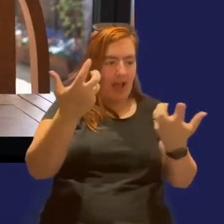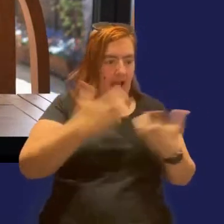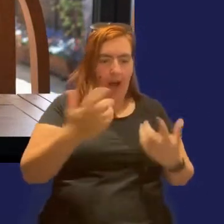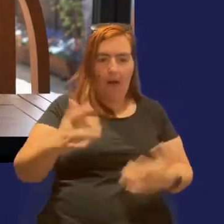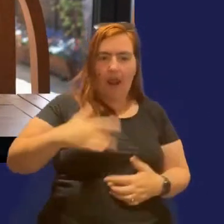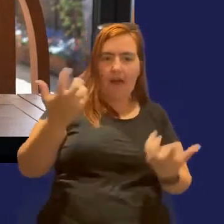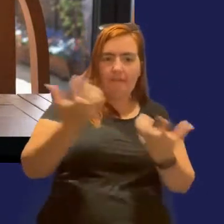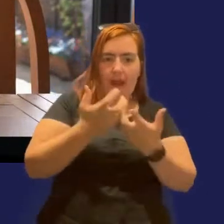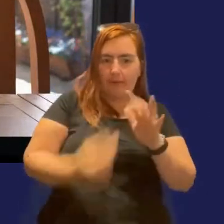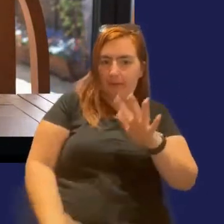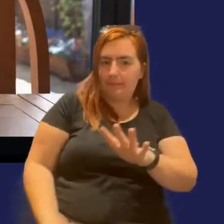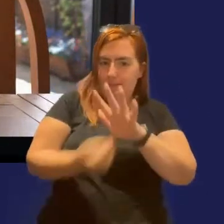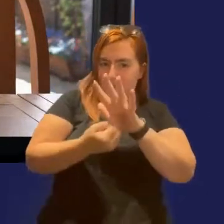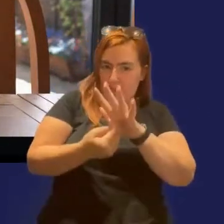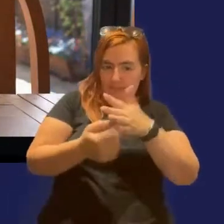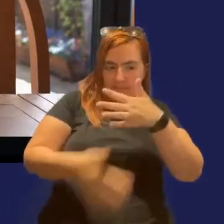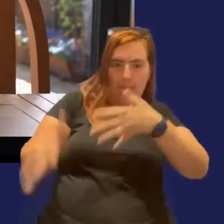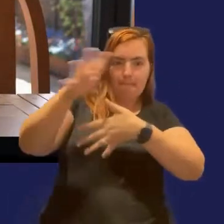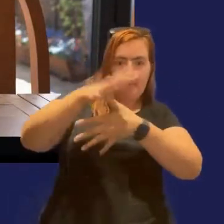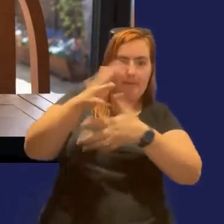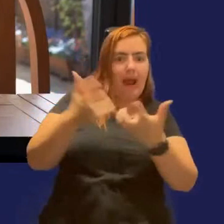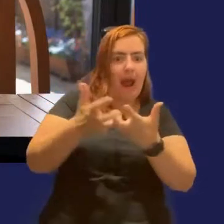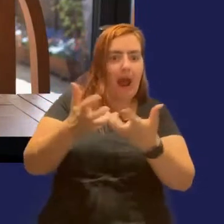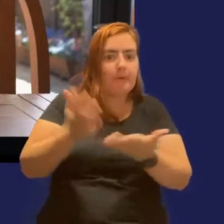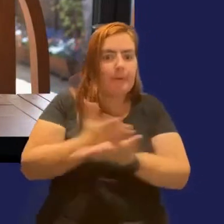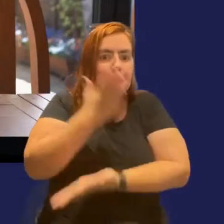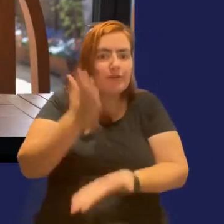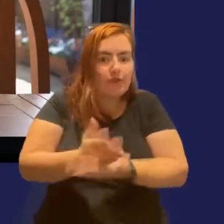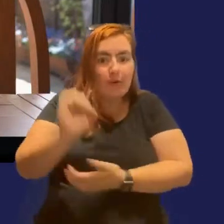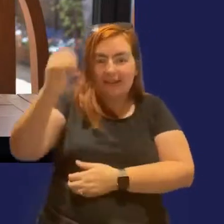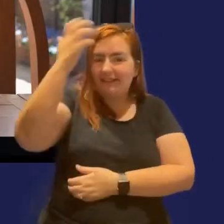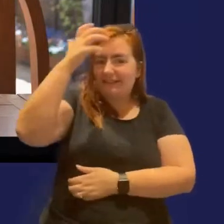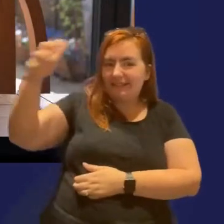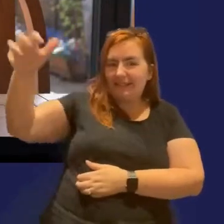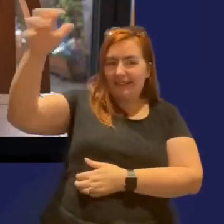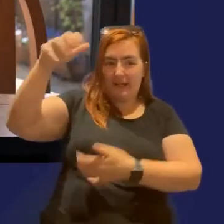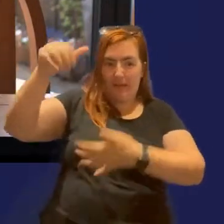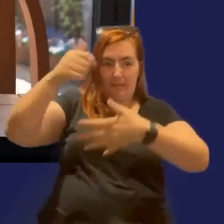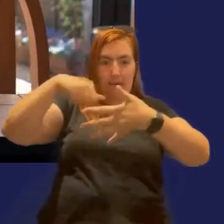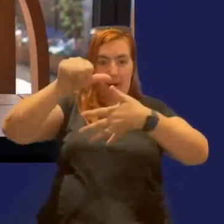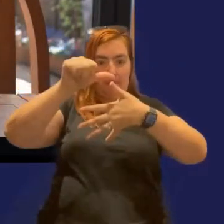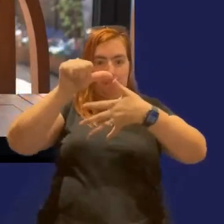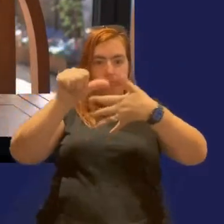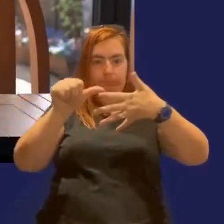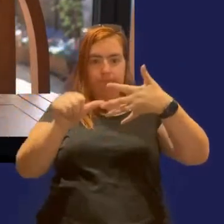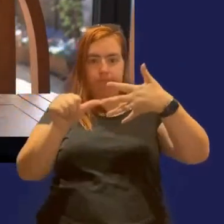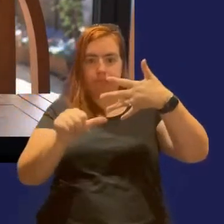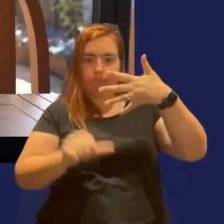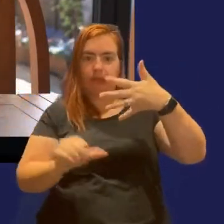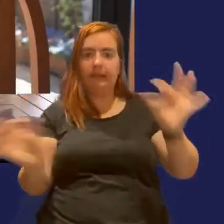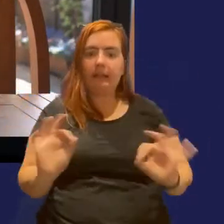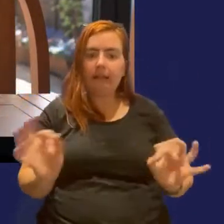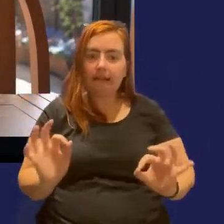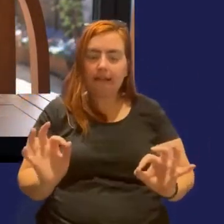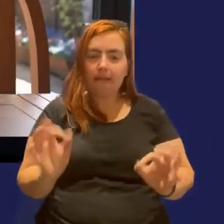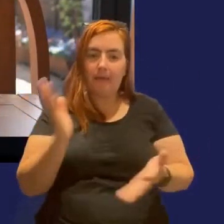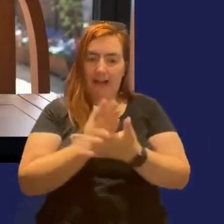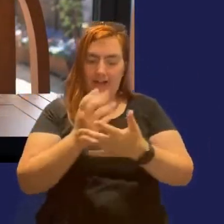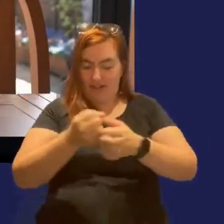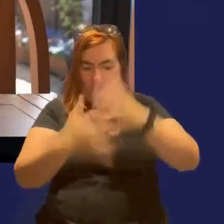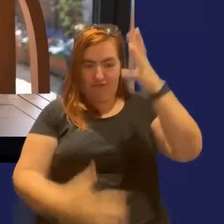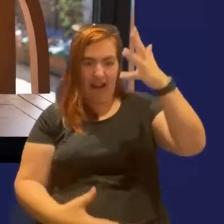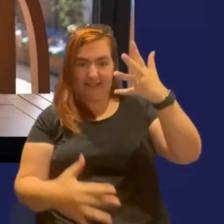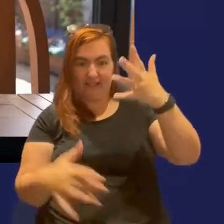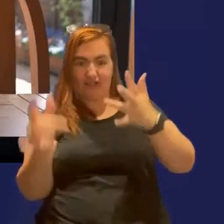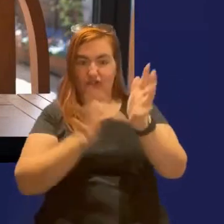life this week. How can we ensure that God and his kingdom doesn't get pushed further down the list and lost amongst everything